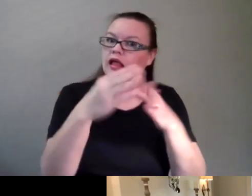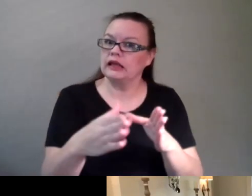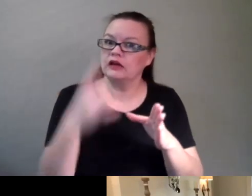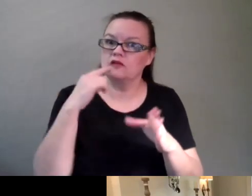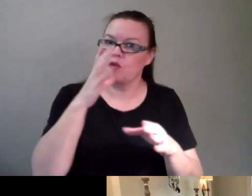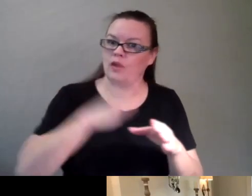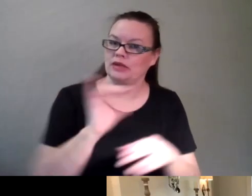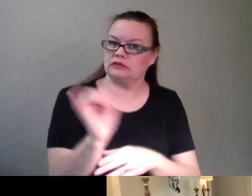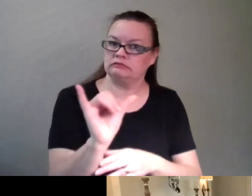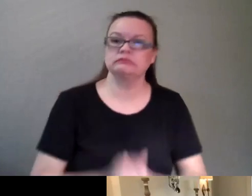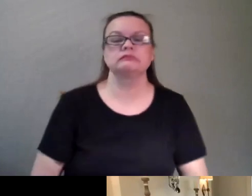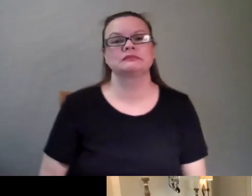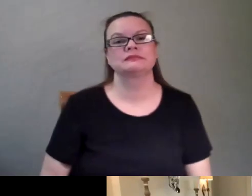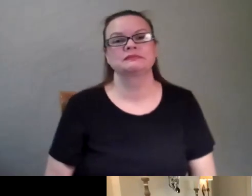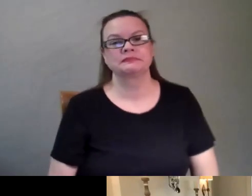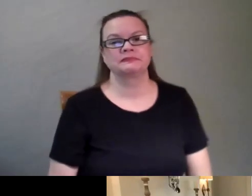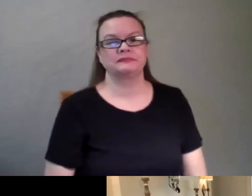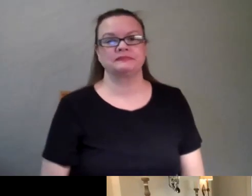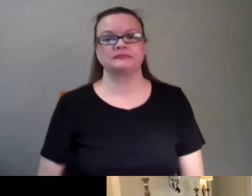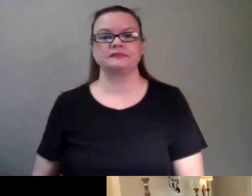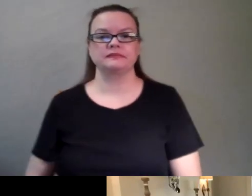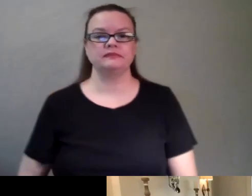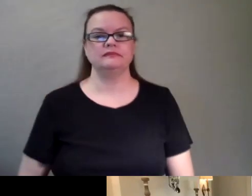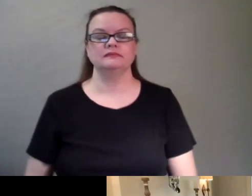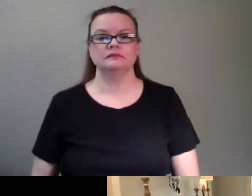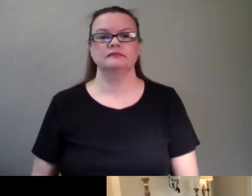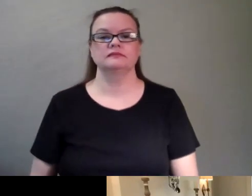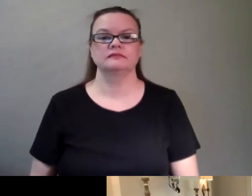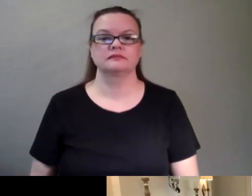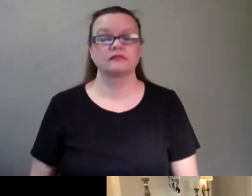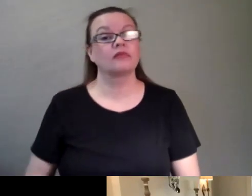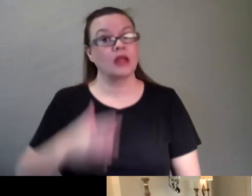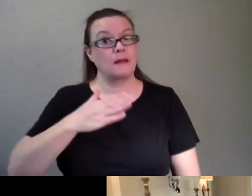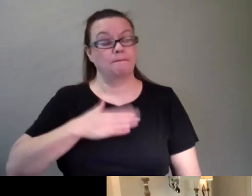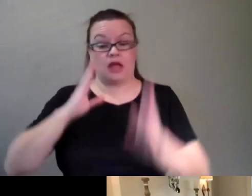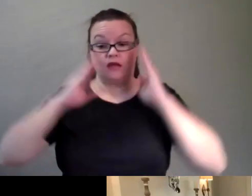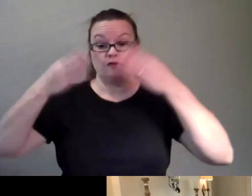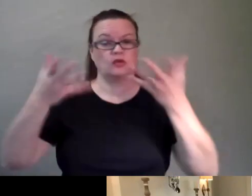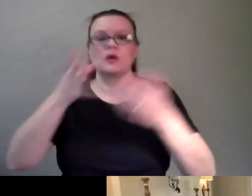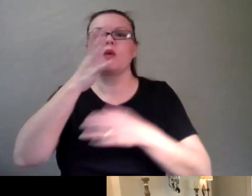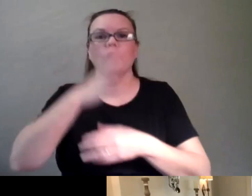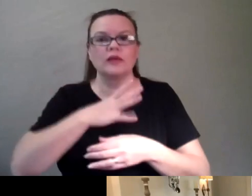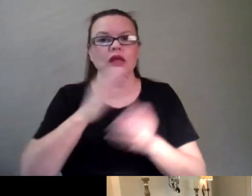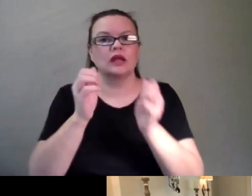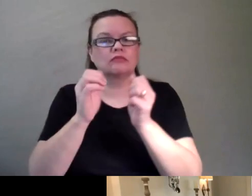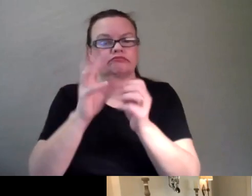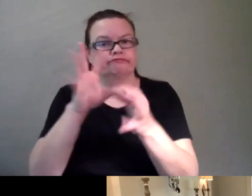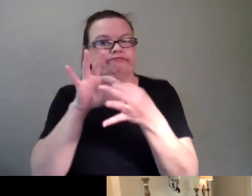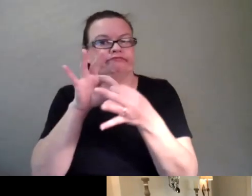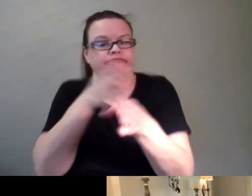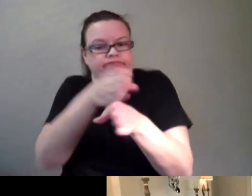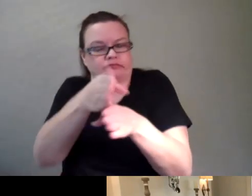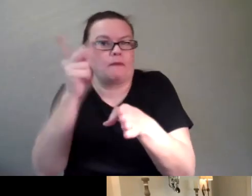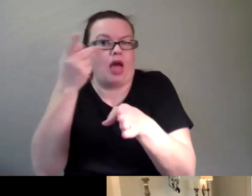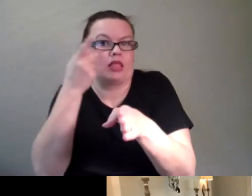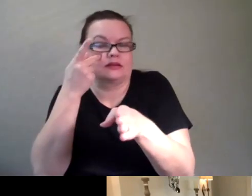as well. Also, as someone who specializes in women in politics, I've always loved that when he first